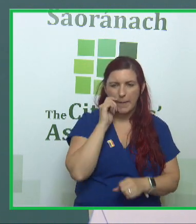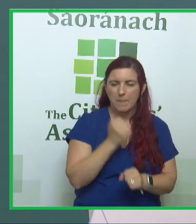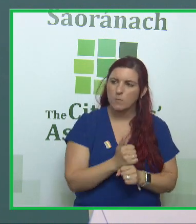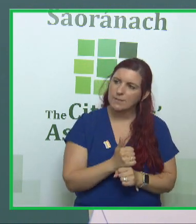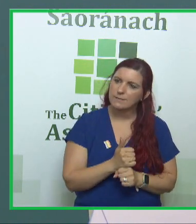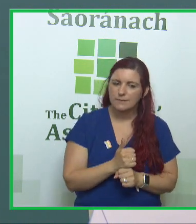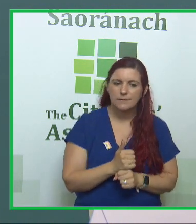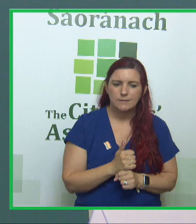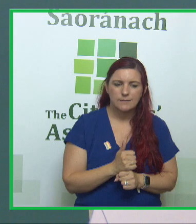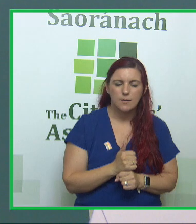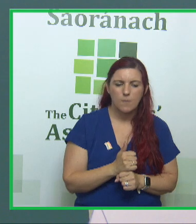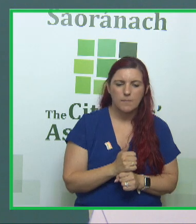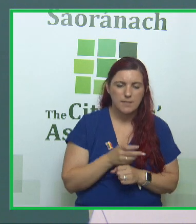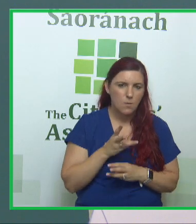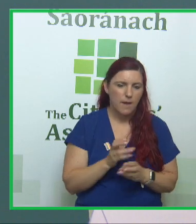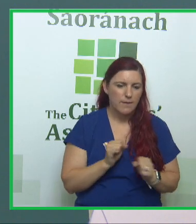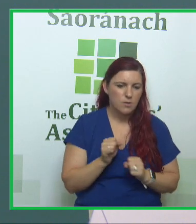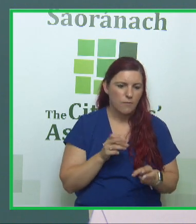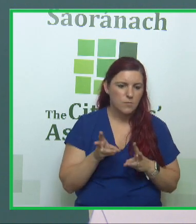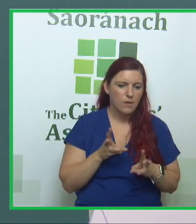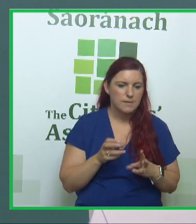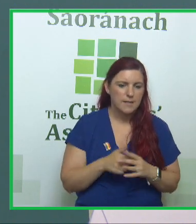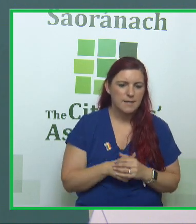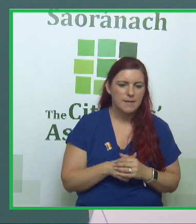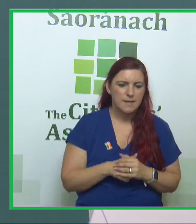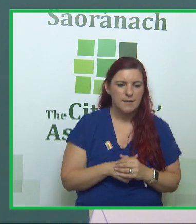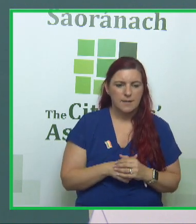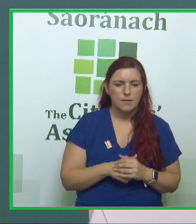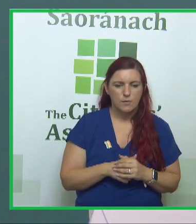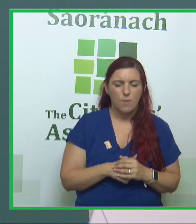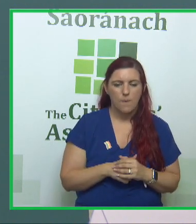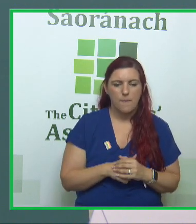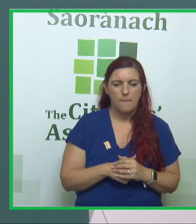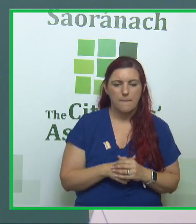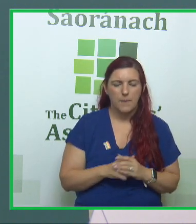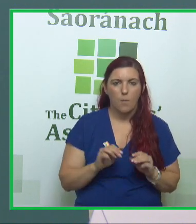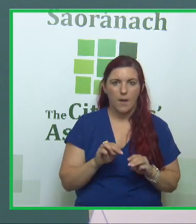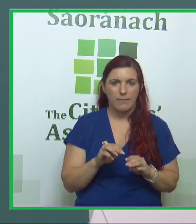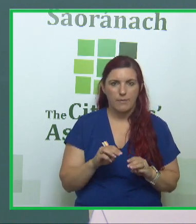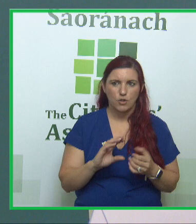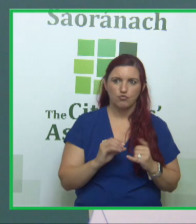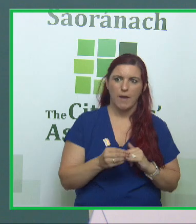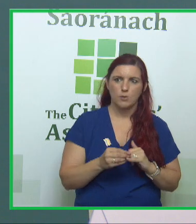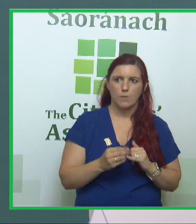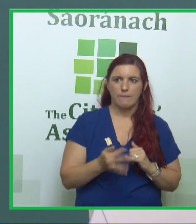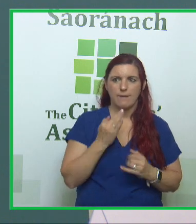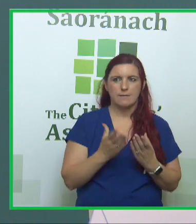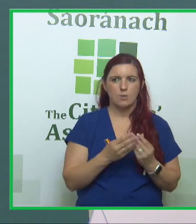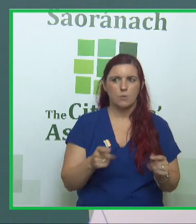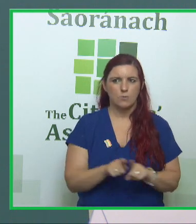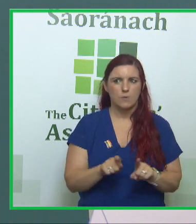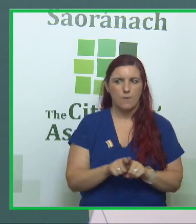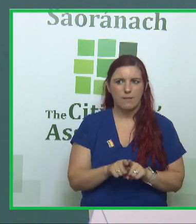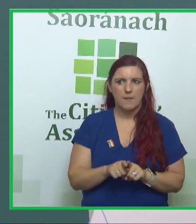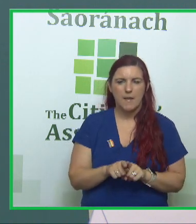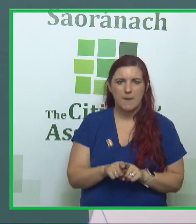harm reduction service that works with people who actively use drugs, and the guards work with us on finding solutions for them, other than, you know, going to court or